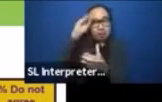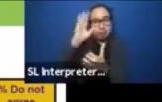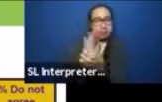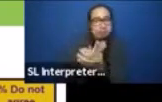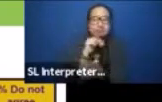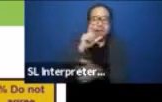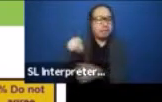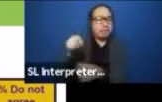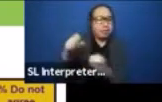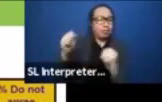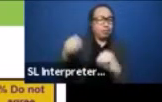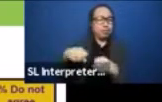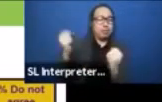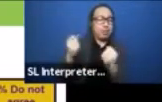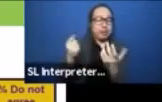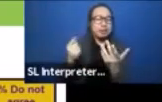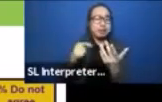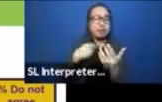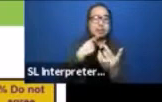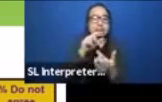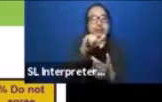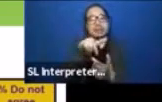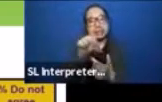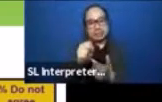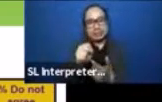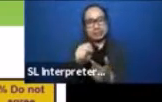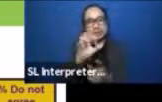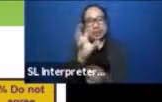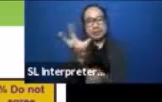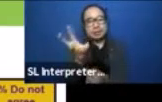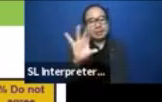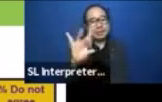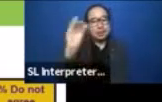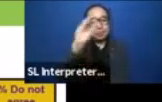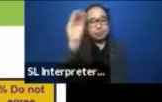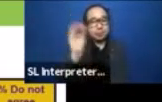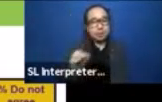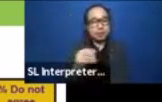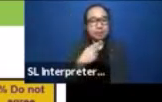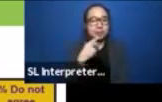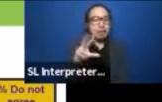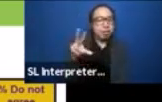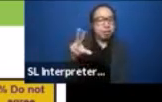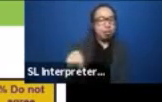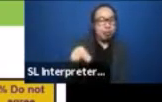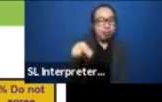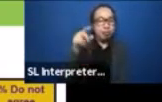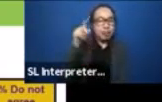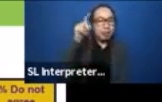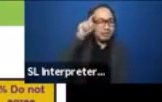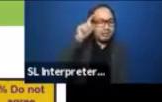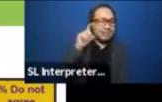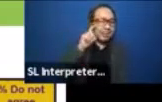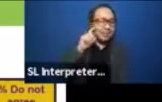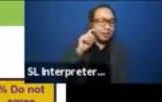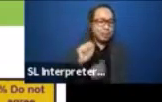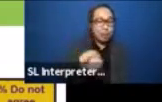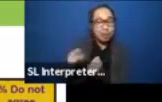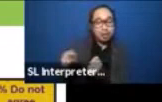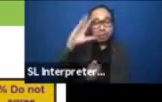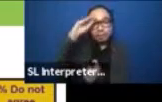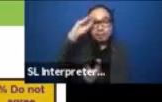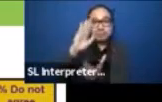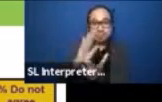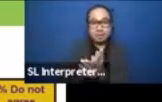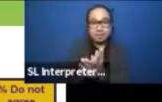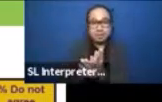And for refusing sex, whether a woman is justified in refusing sex with her husband when she is